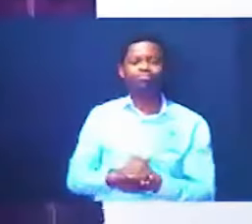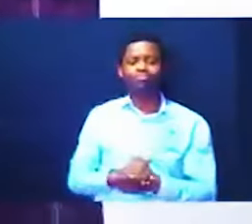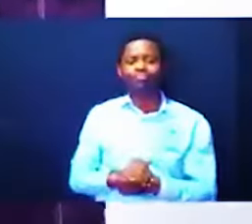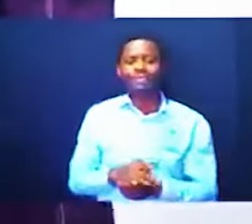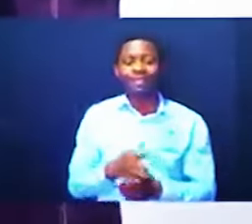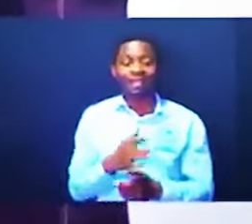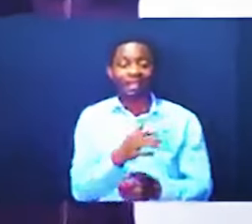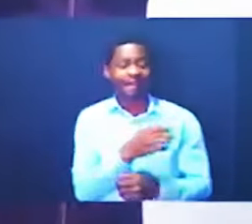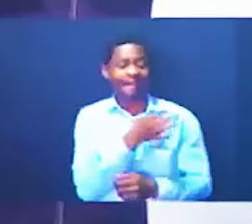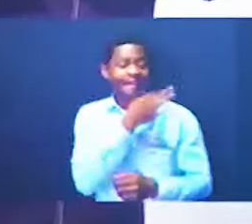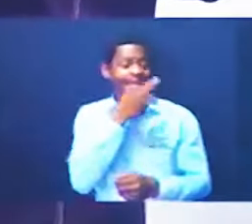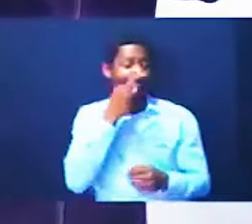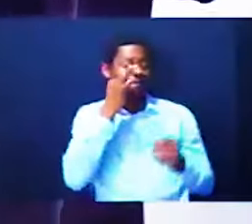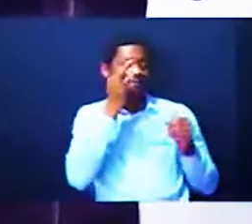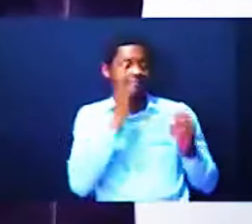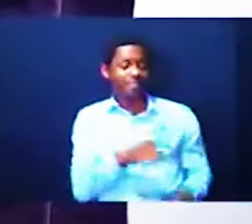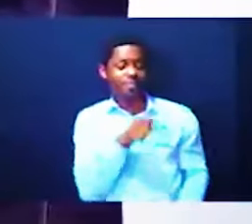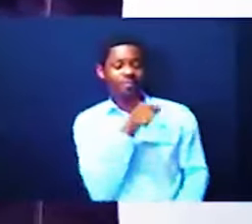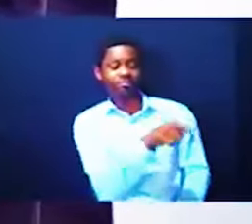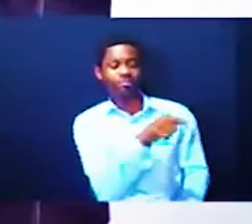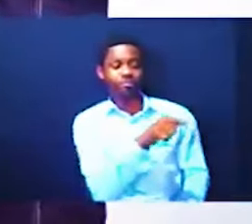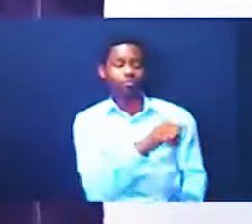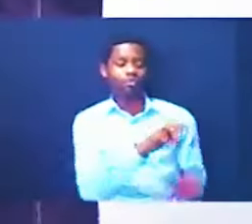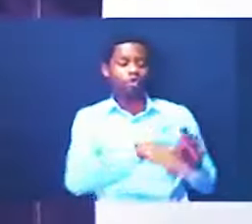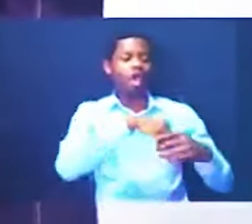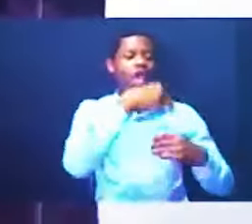a farmer went out to sow his